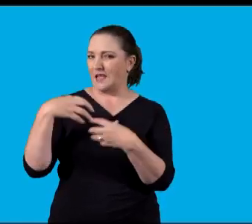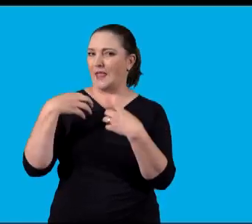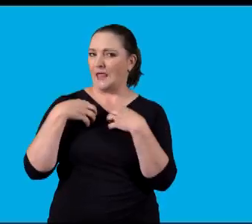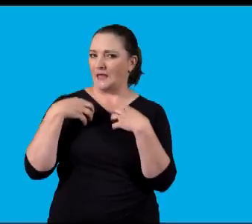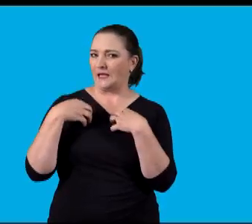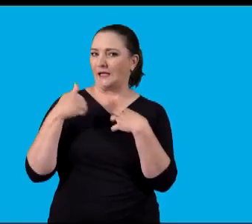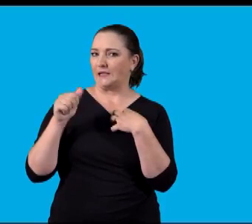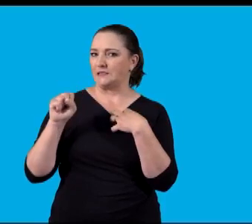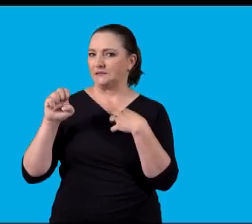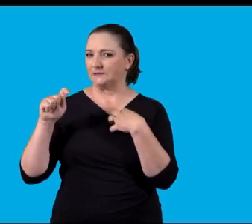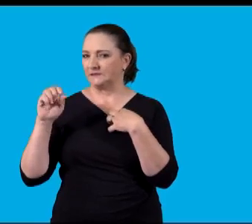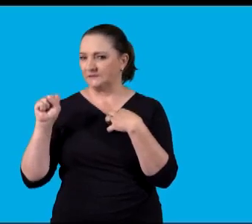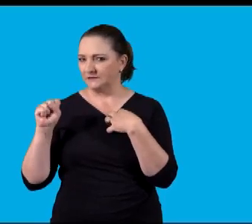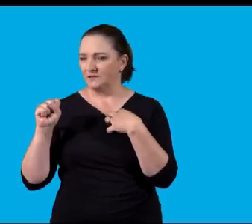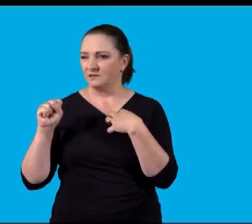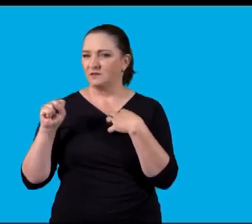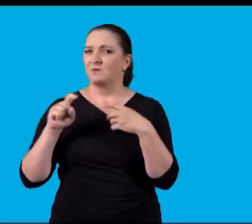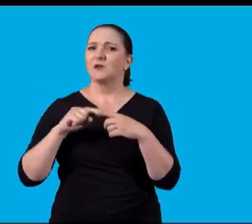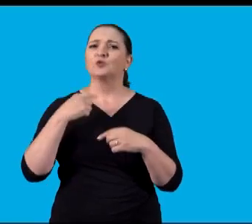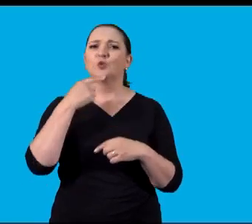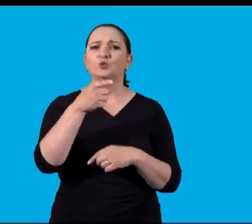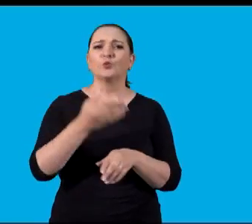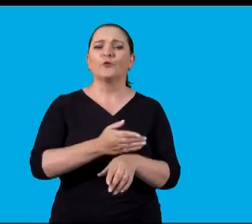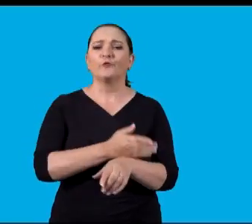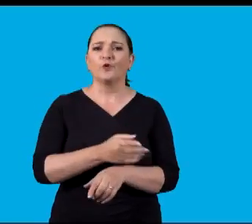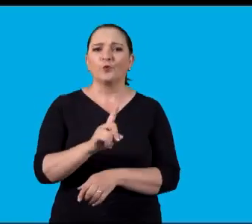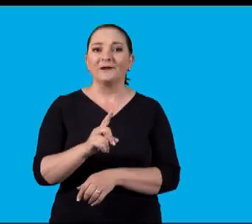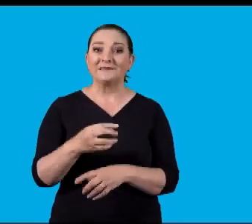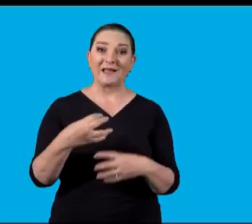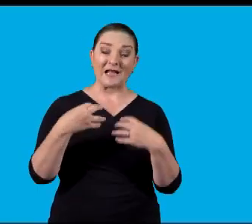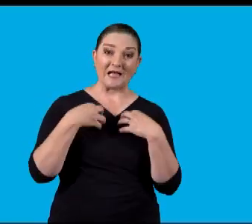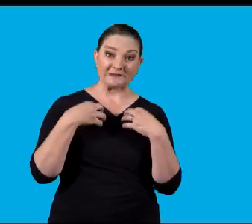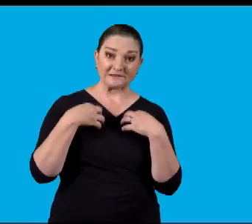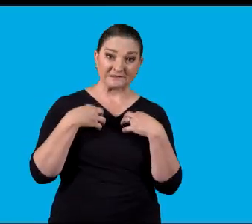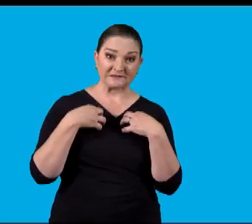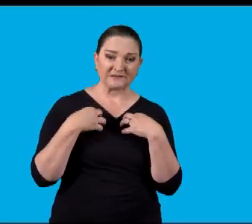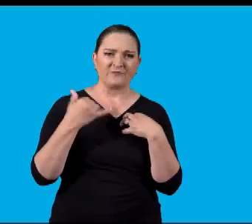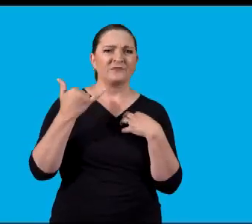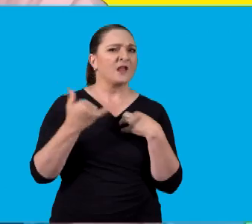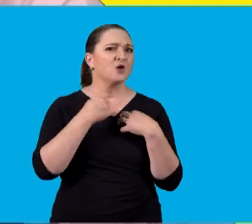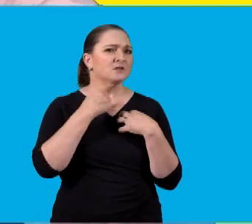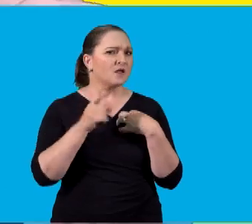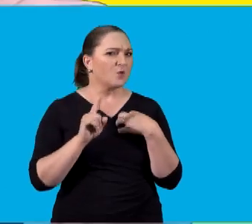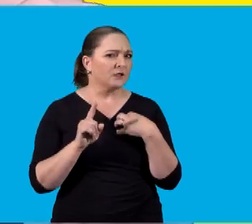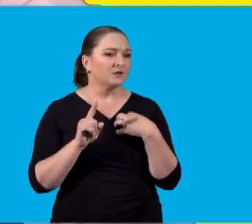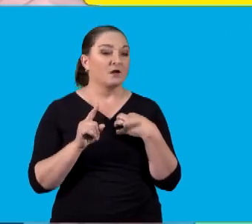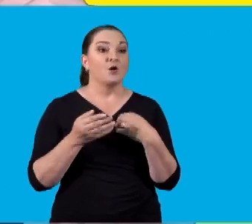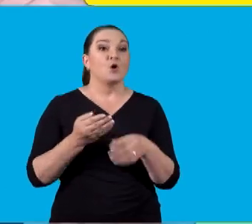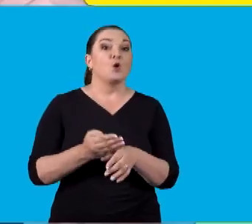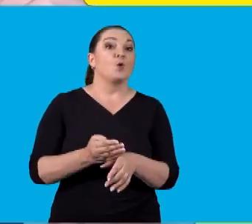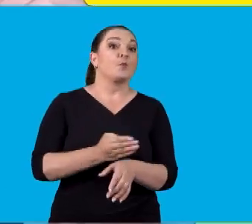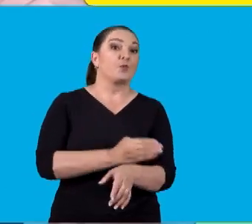assets. And if you remember what I told you earlier on, with your assets, you will now